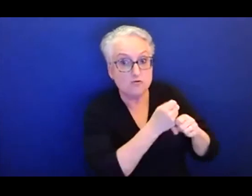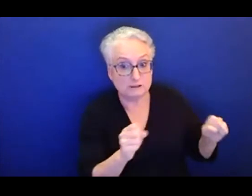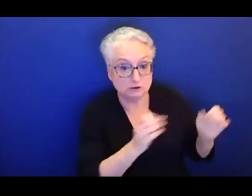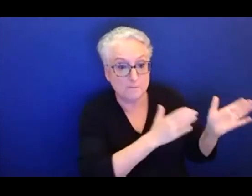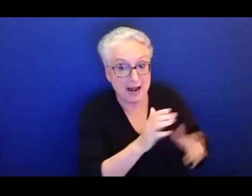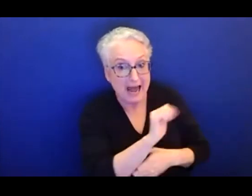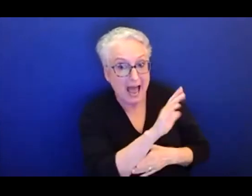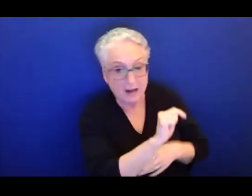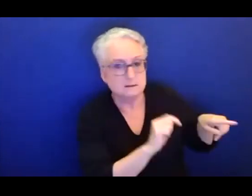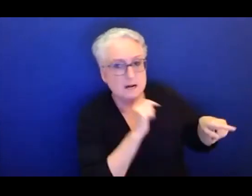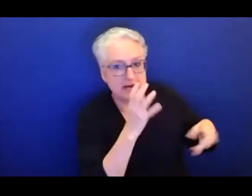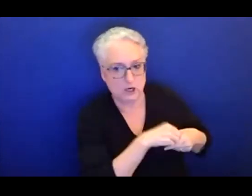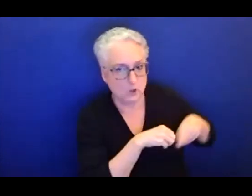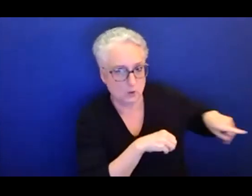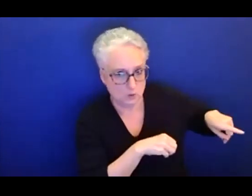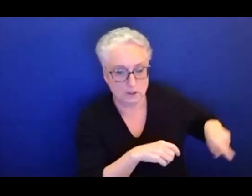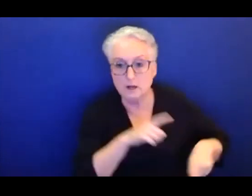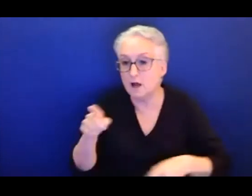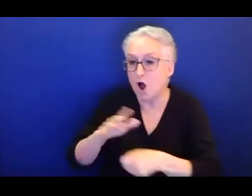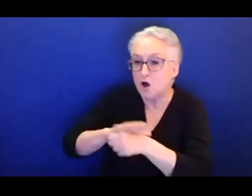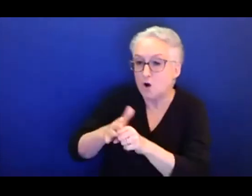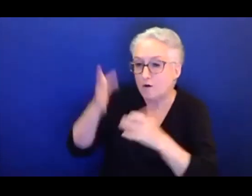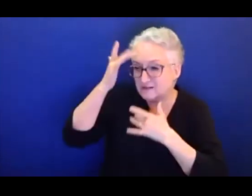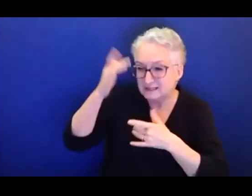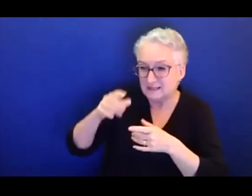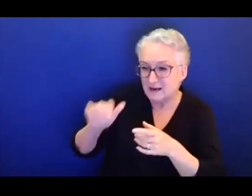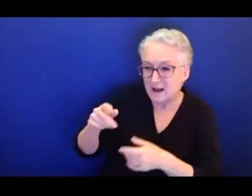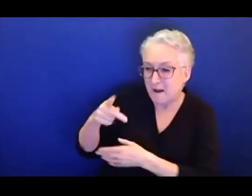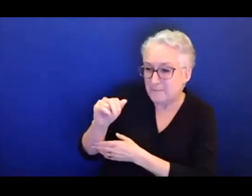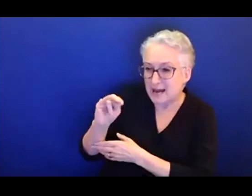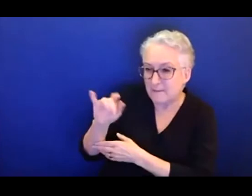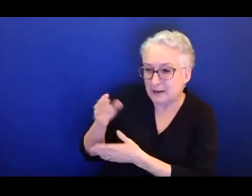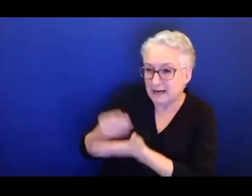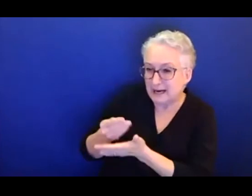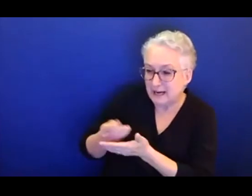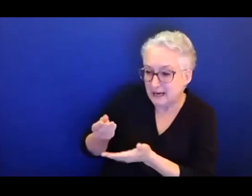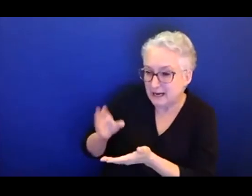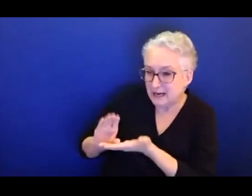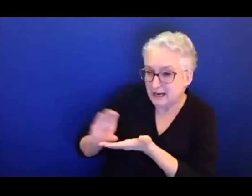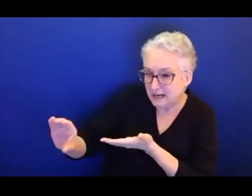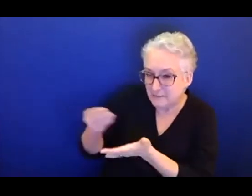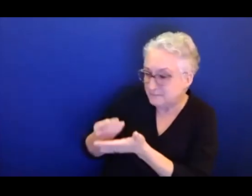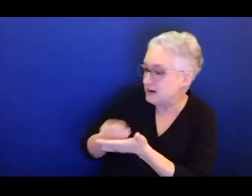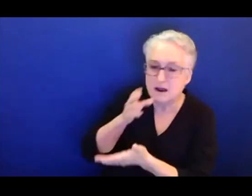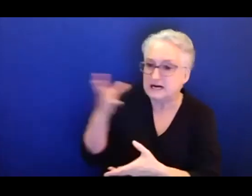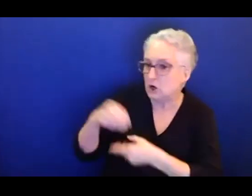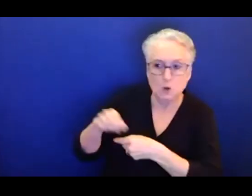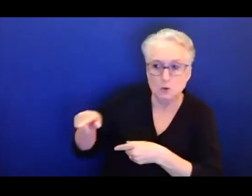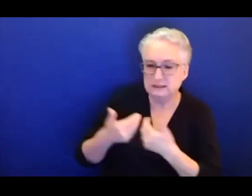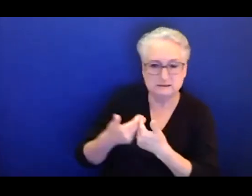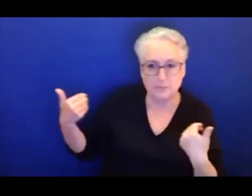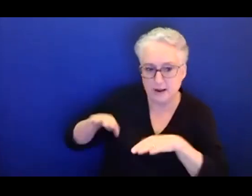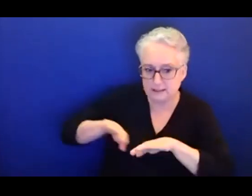If you look at the chart on what we were allocated this year, the first 4 columns that describe those 4 programs we're talking